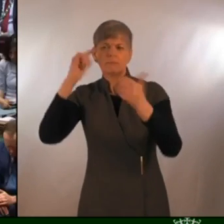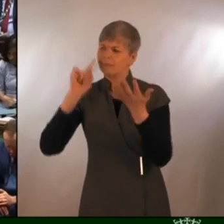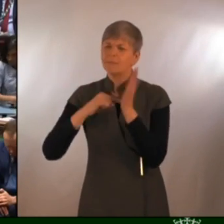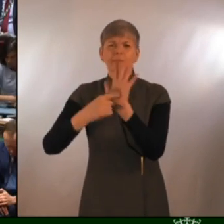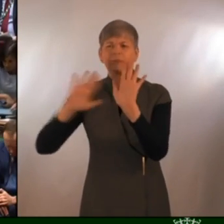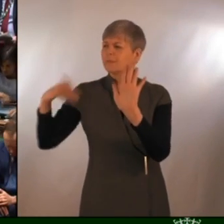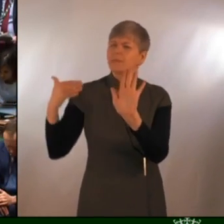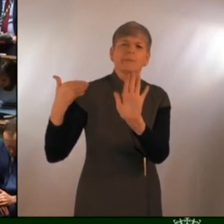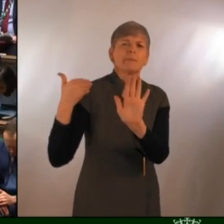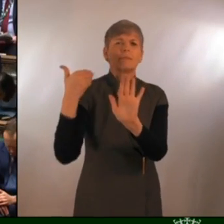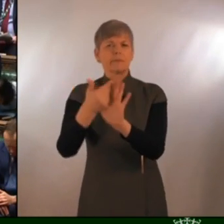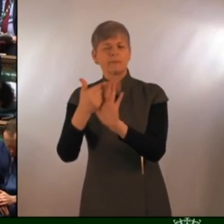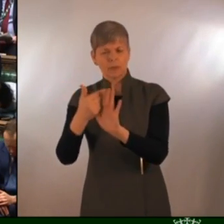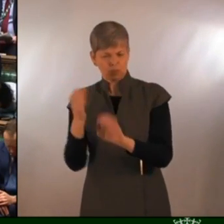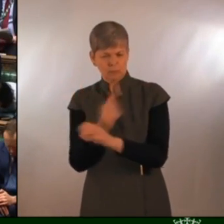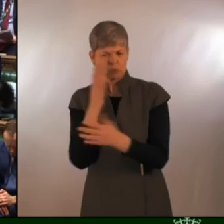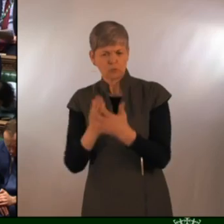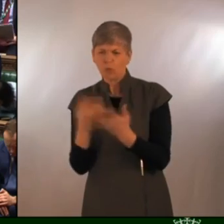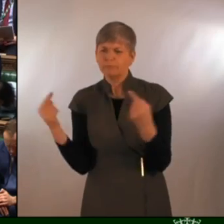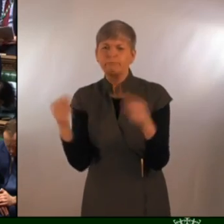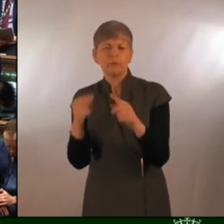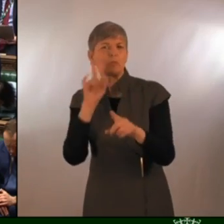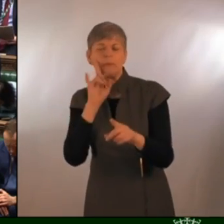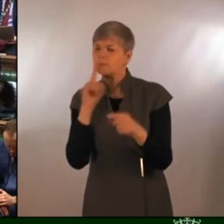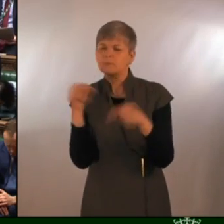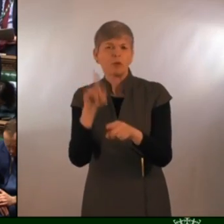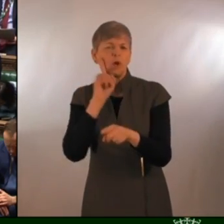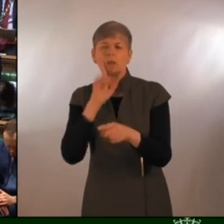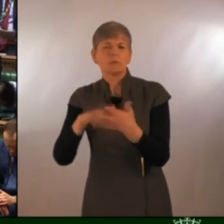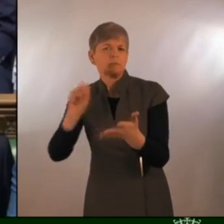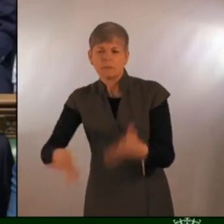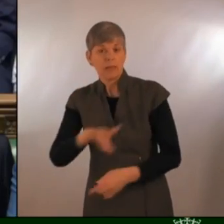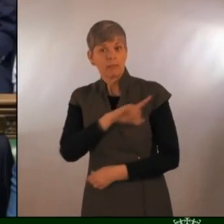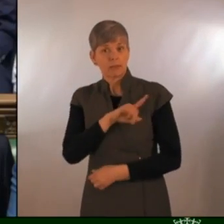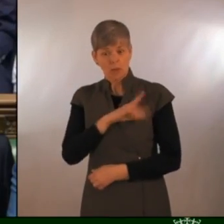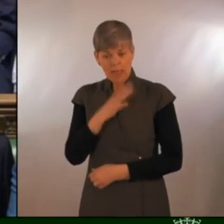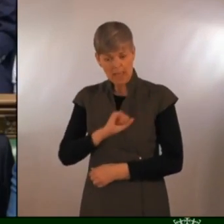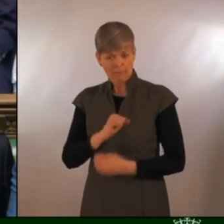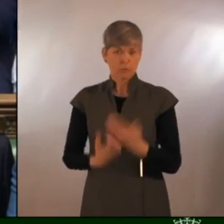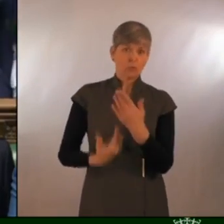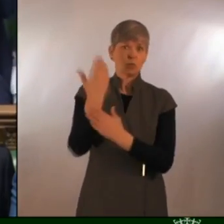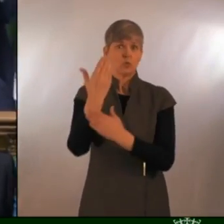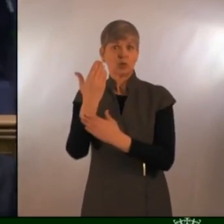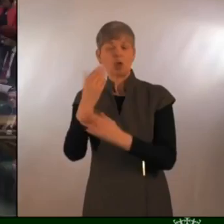girls. And that is why we are now taking forward in this Parliament our landmark domestic abuse bill.